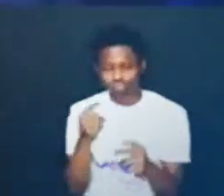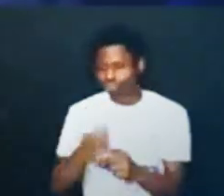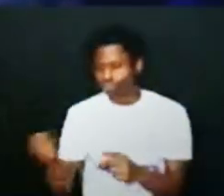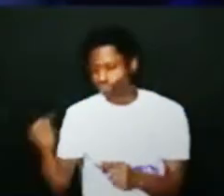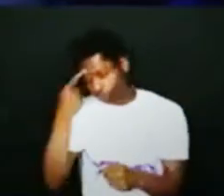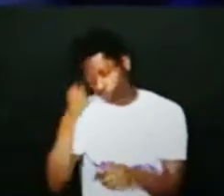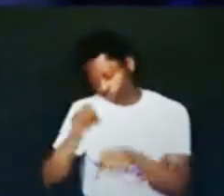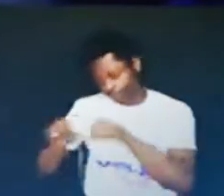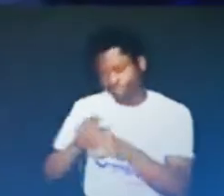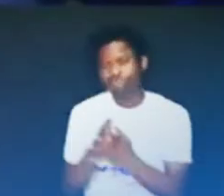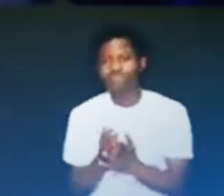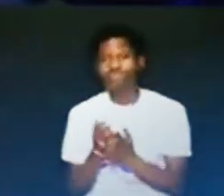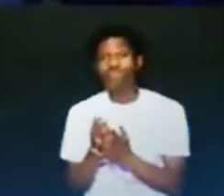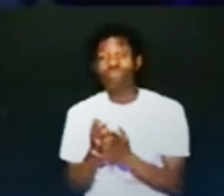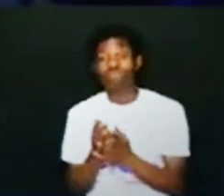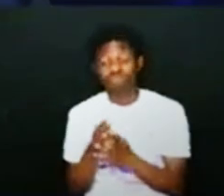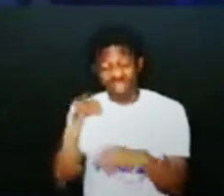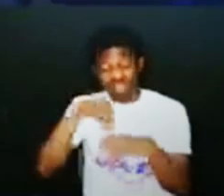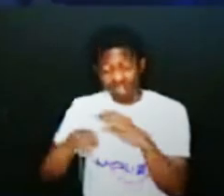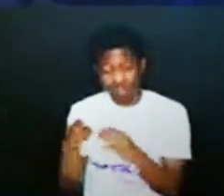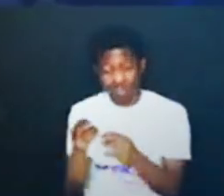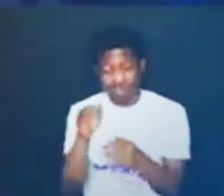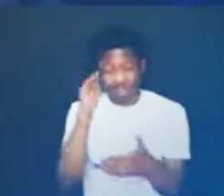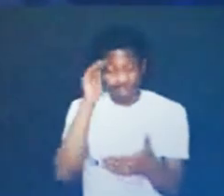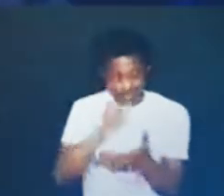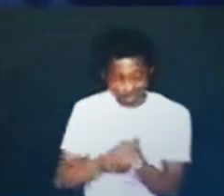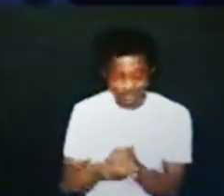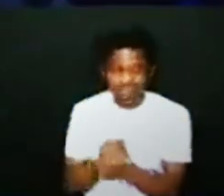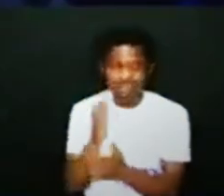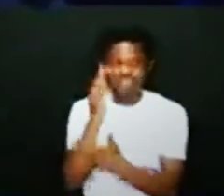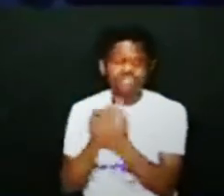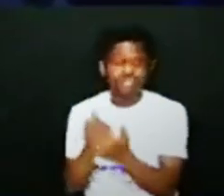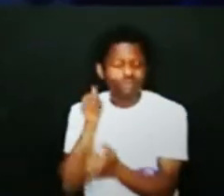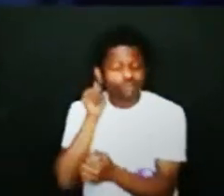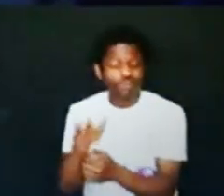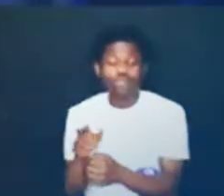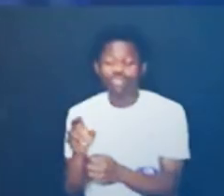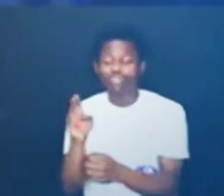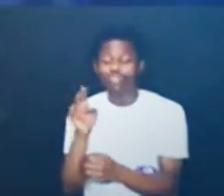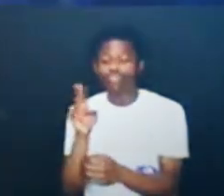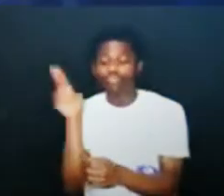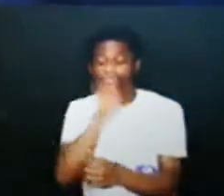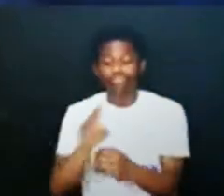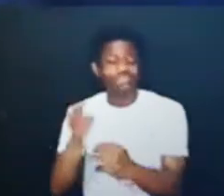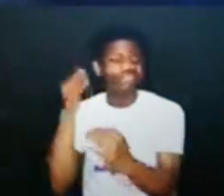Now in marriage, the woman use it as a weapon against the